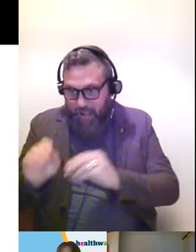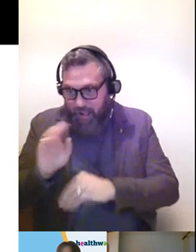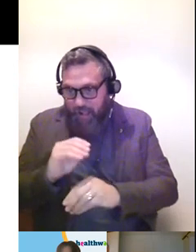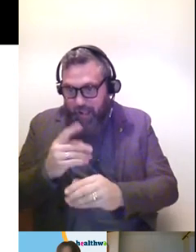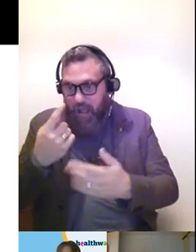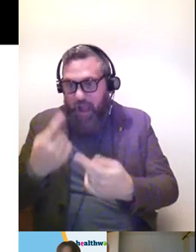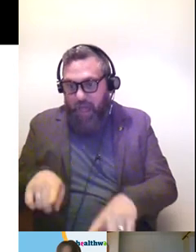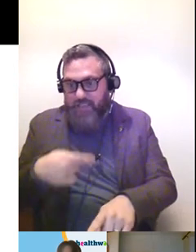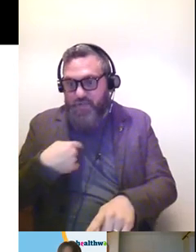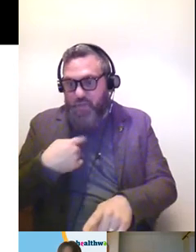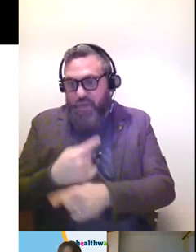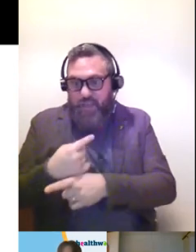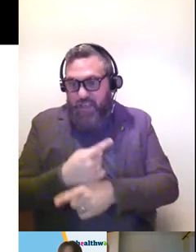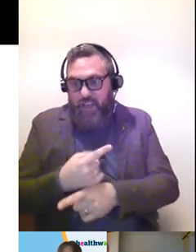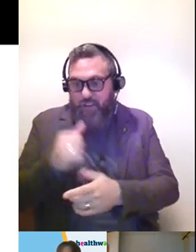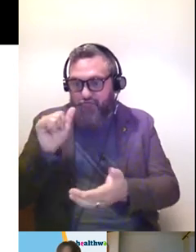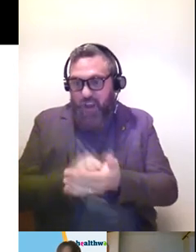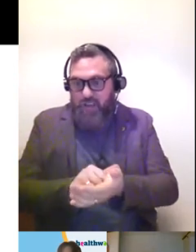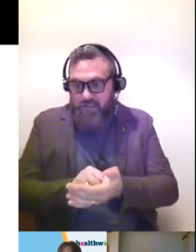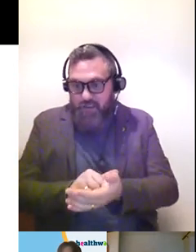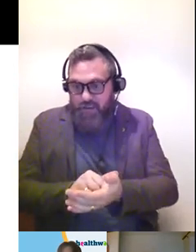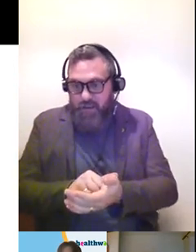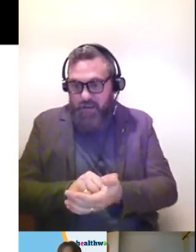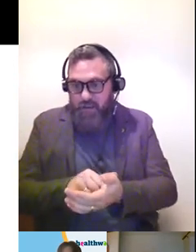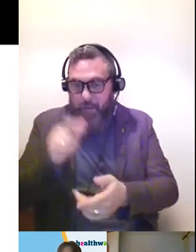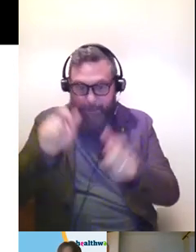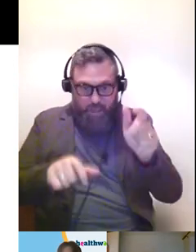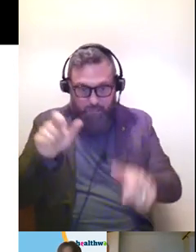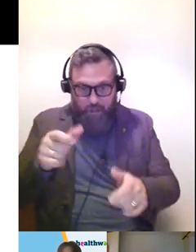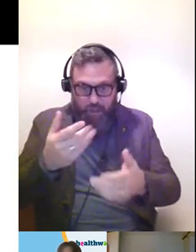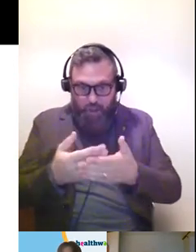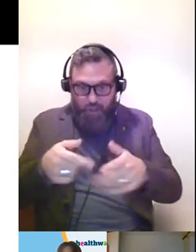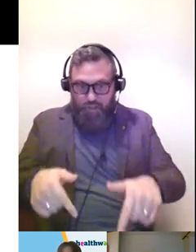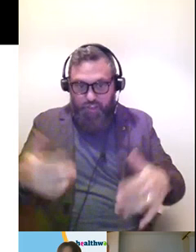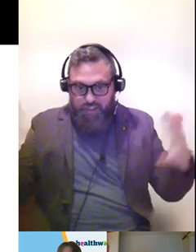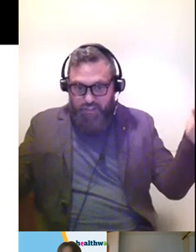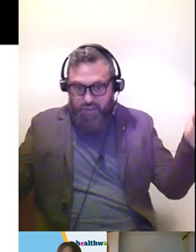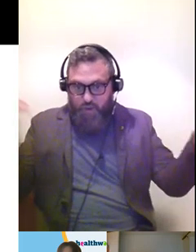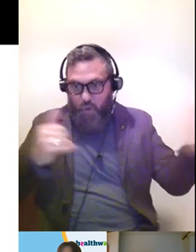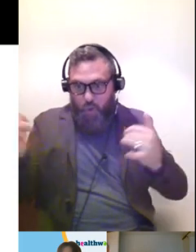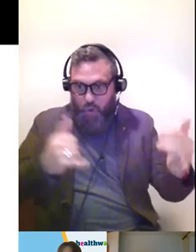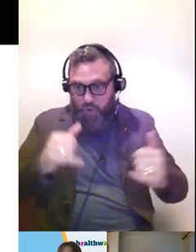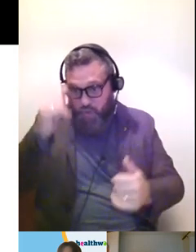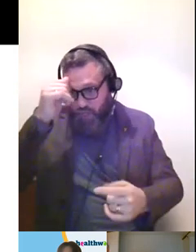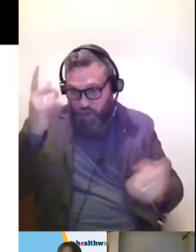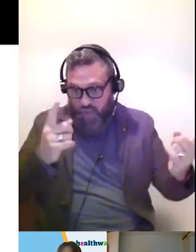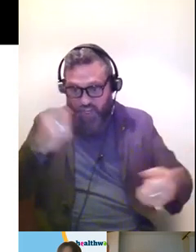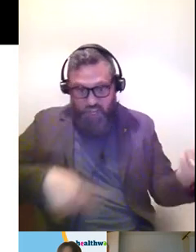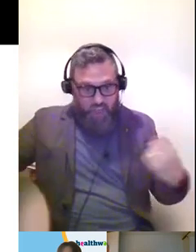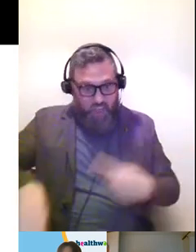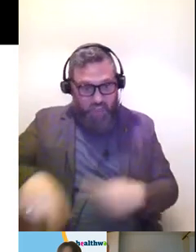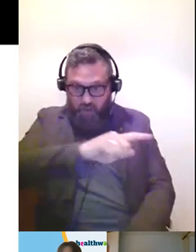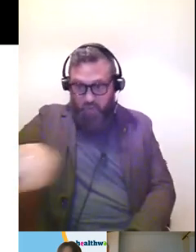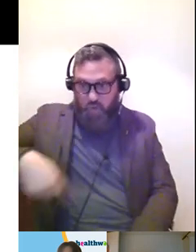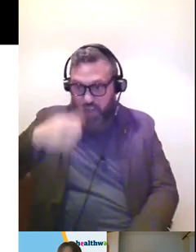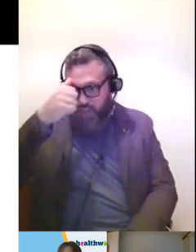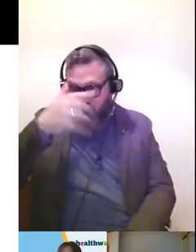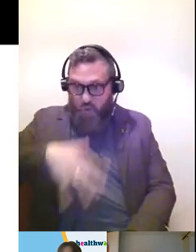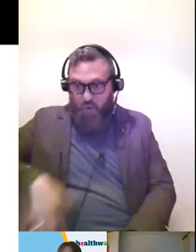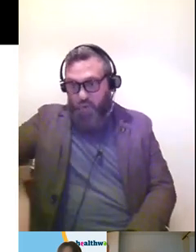engagement right. Because actually, the people on this call, many of you know each other, we know each other, we